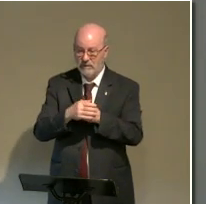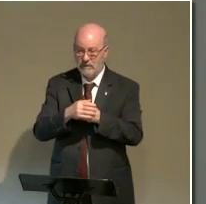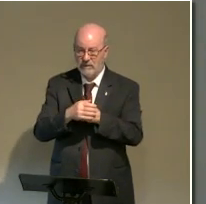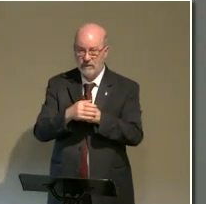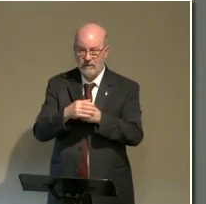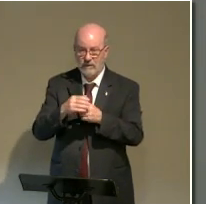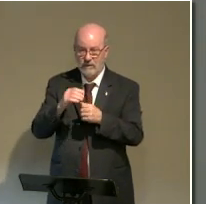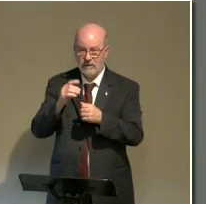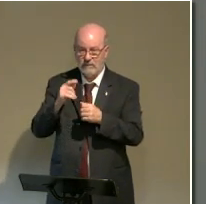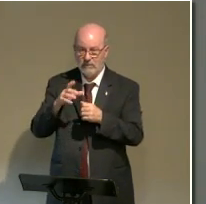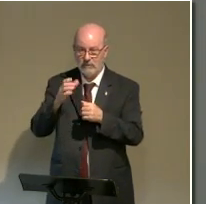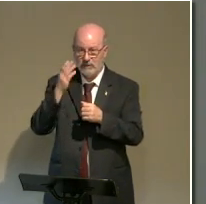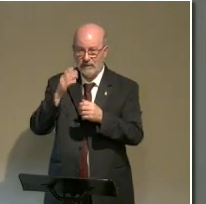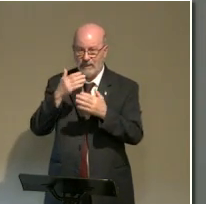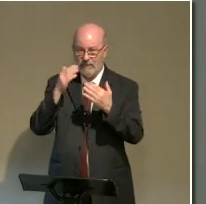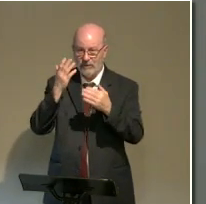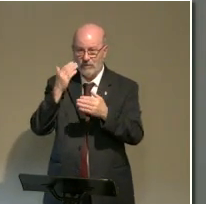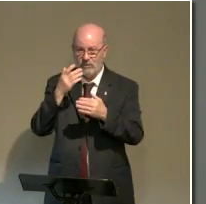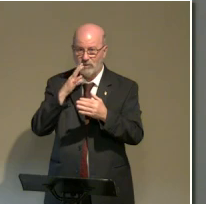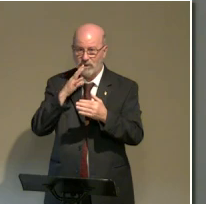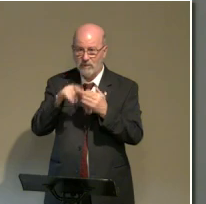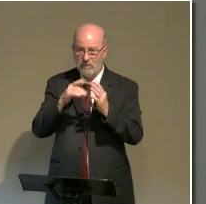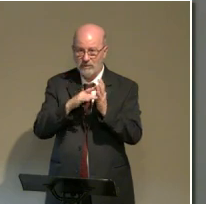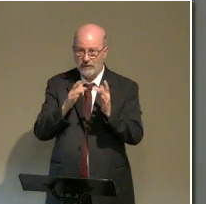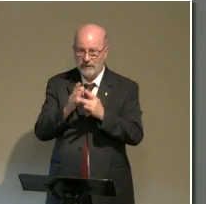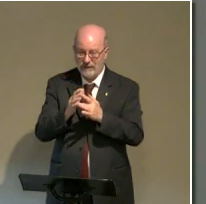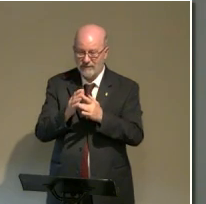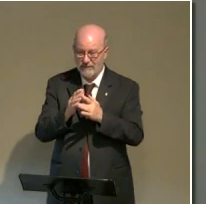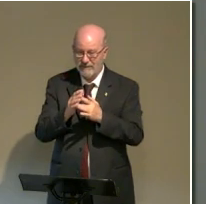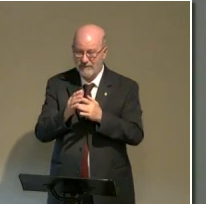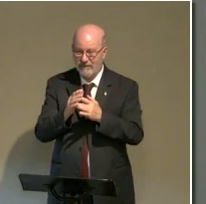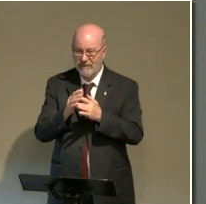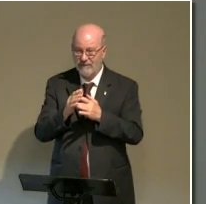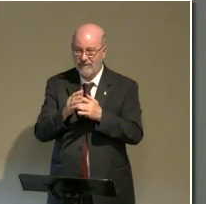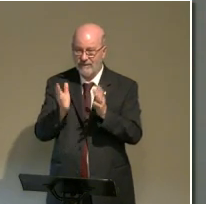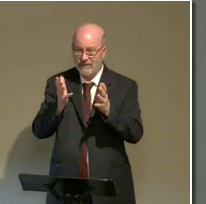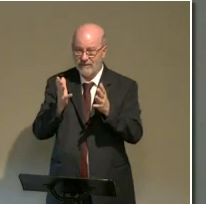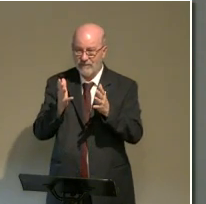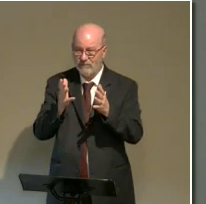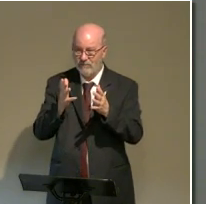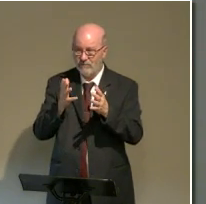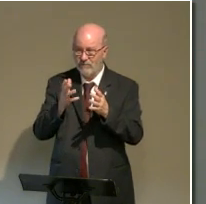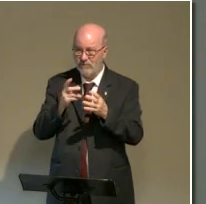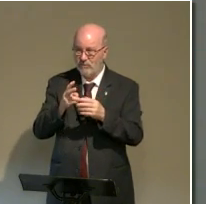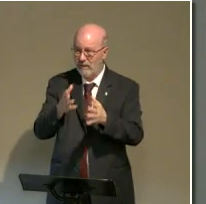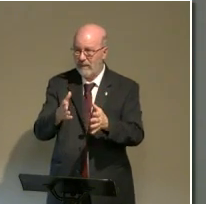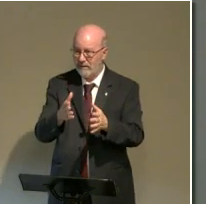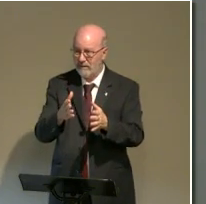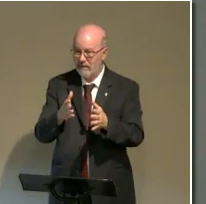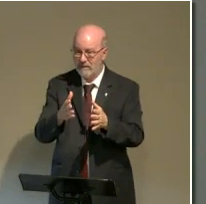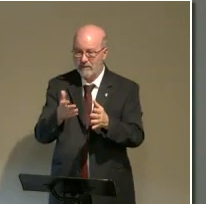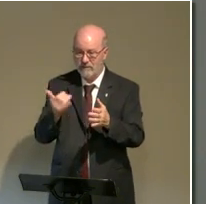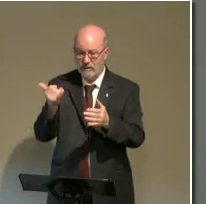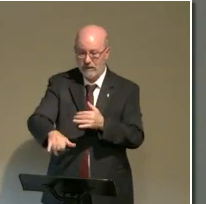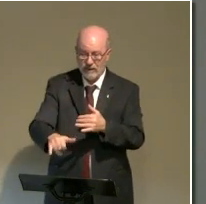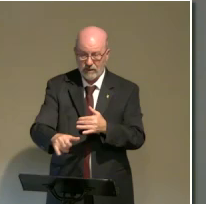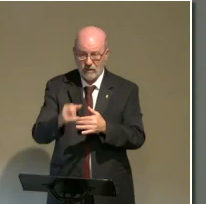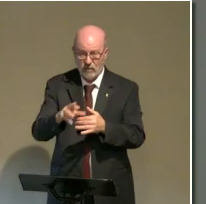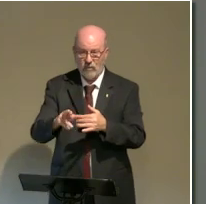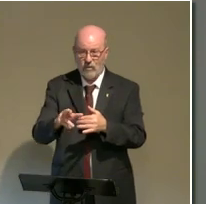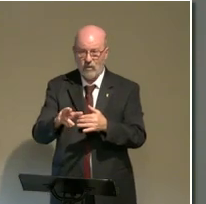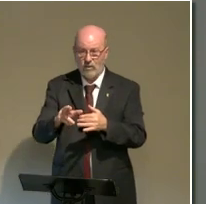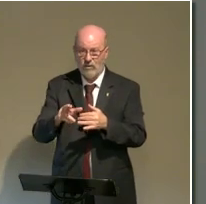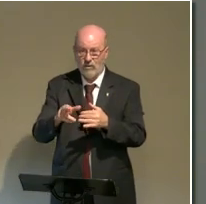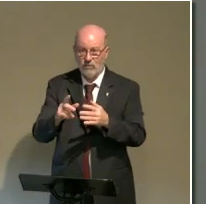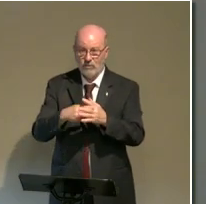Patricia's laughing because she already knows. You talk to them about Jesus. That conversation can go two ways. Click, or they're going to get into